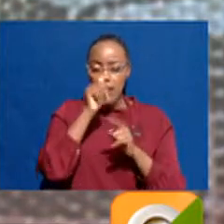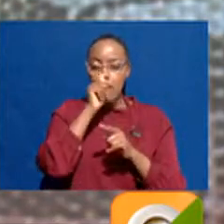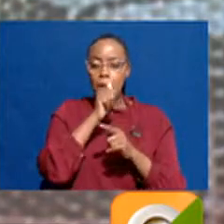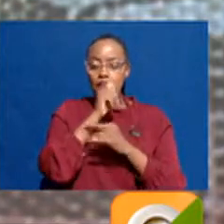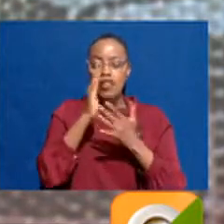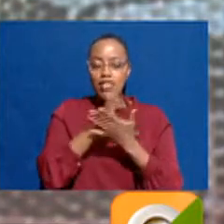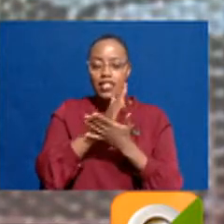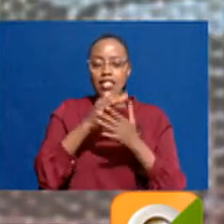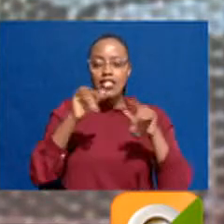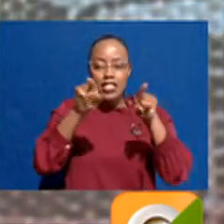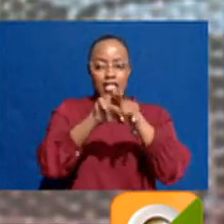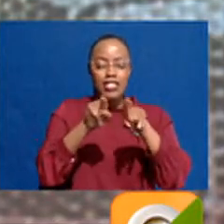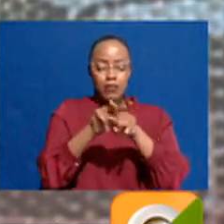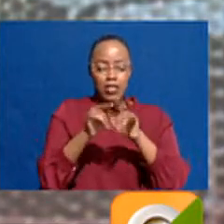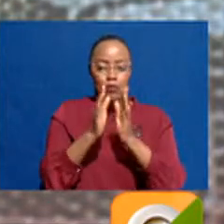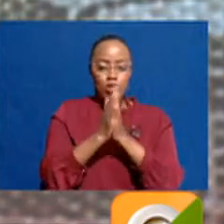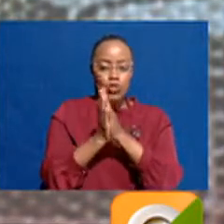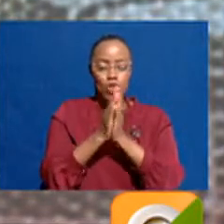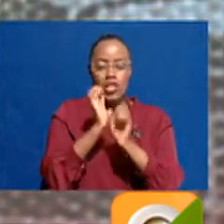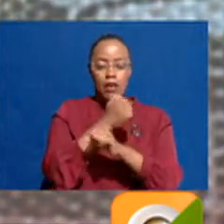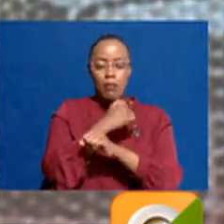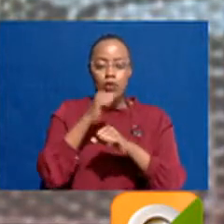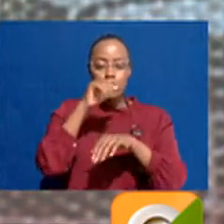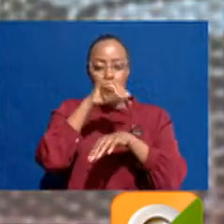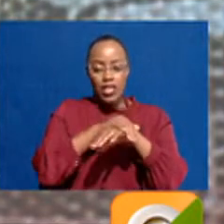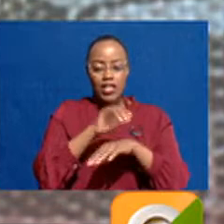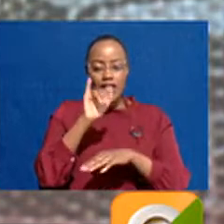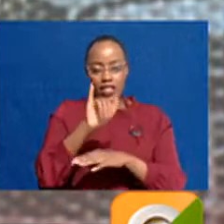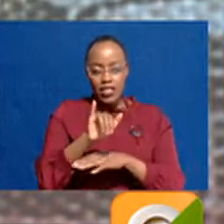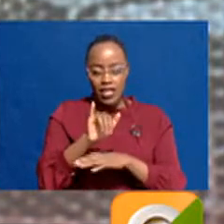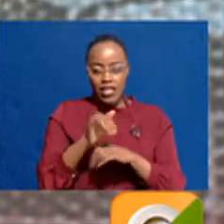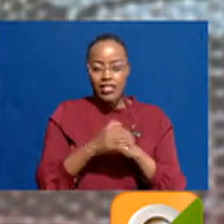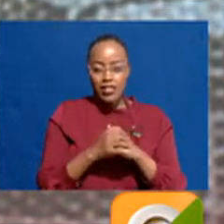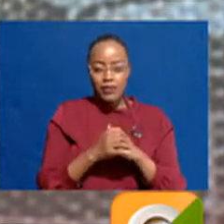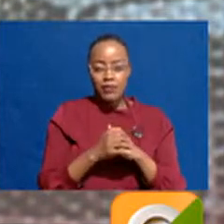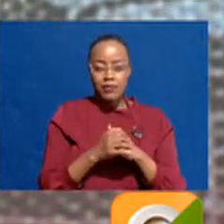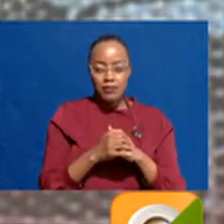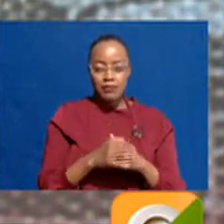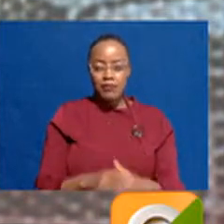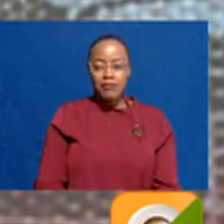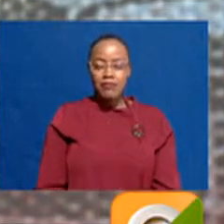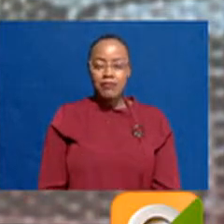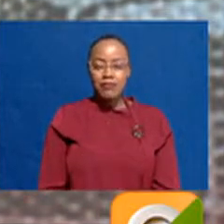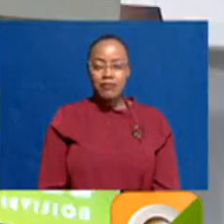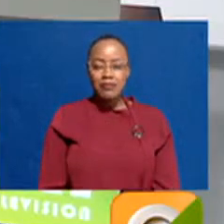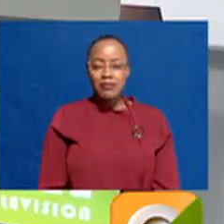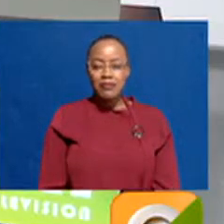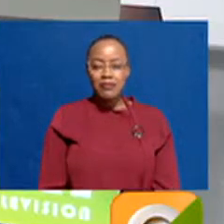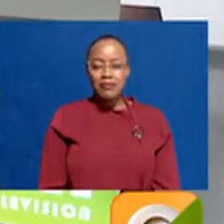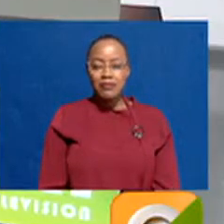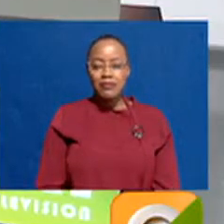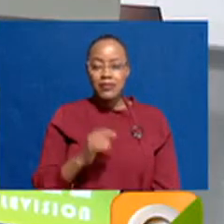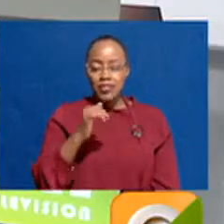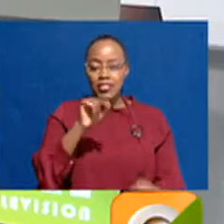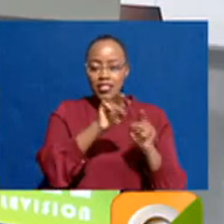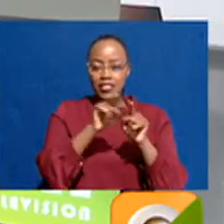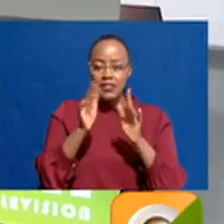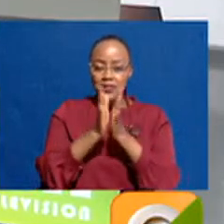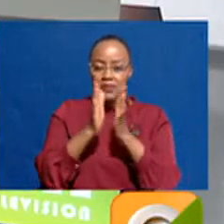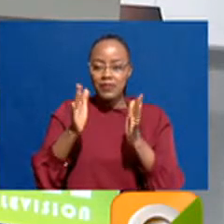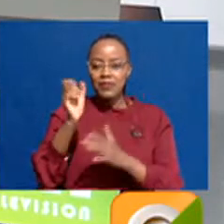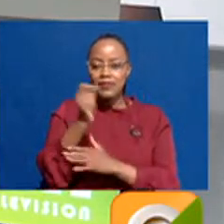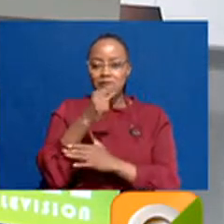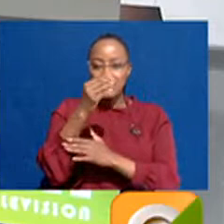same story. Can I afford? And if mm-hmm. you can't afford, well, then you can't increase pay. Okay. Yeah. And finally, on the public wage